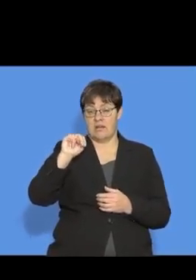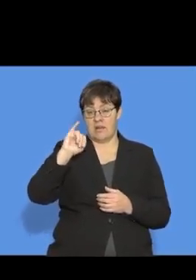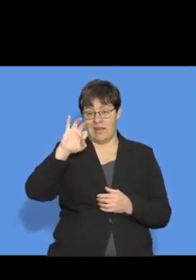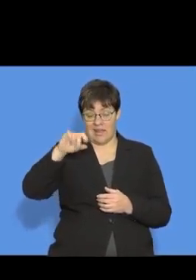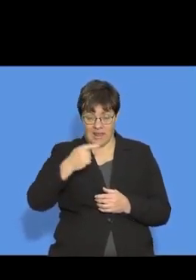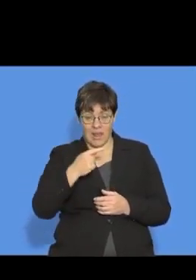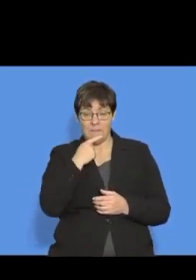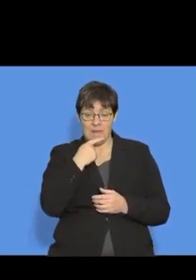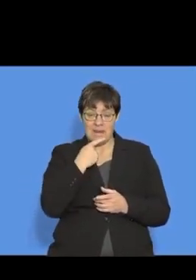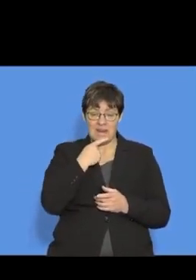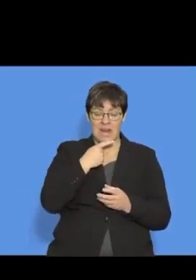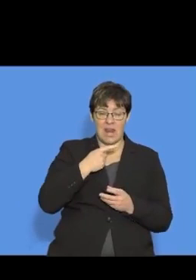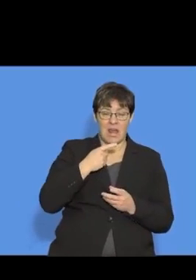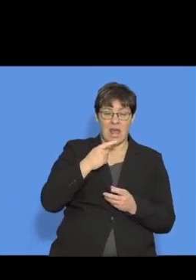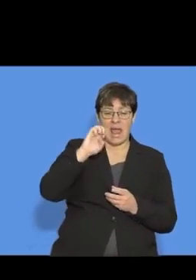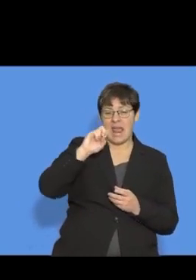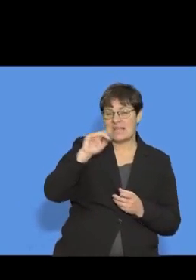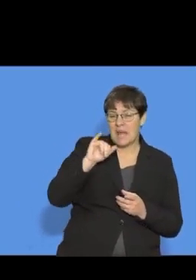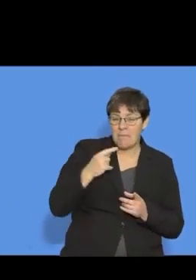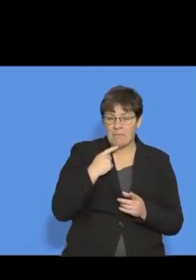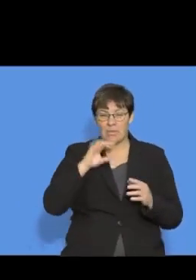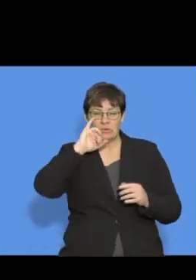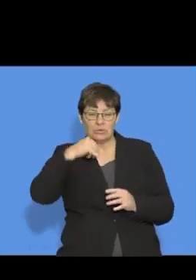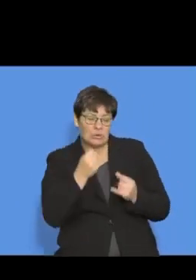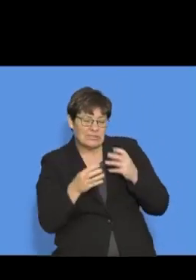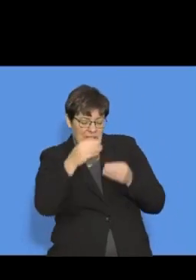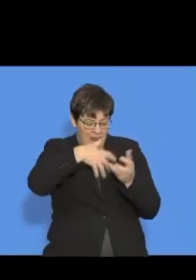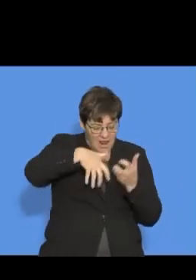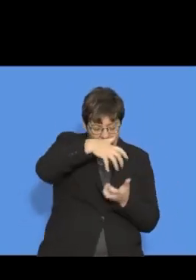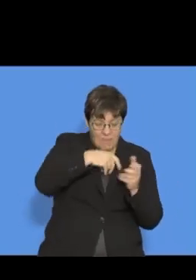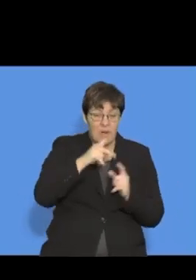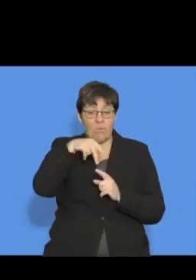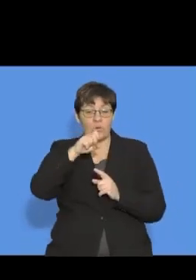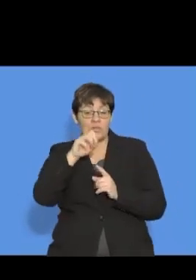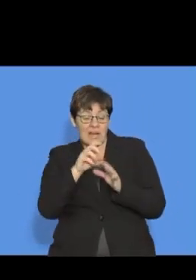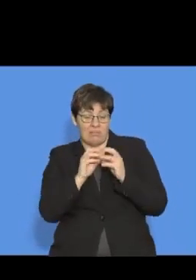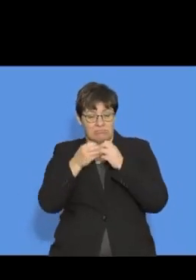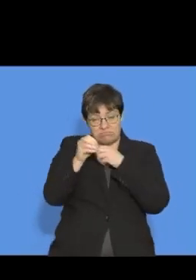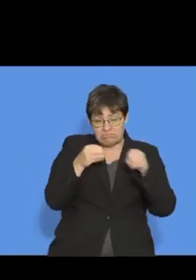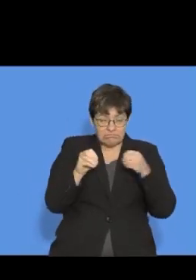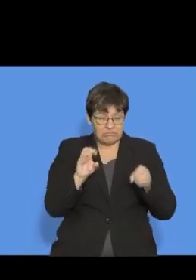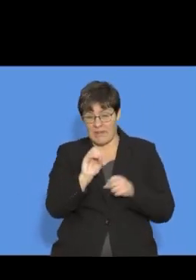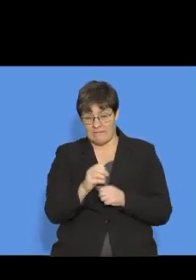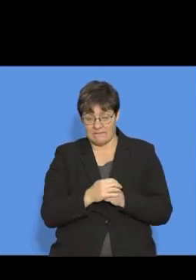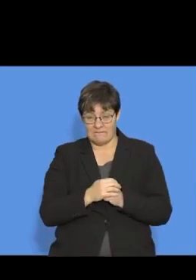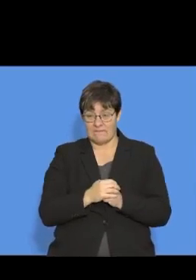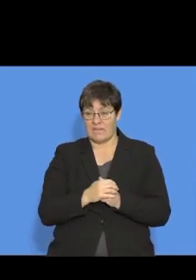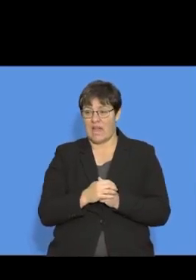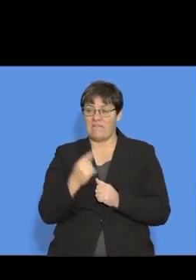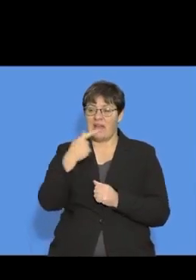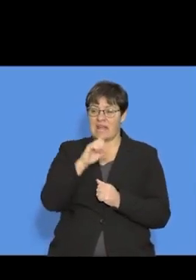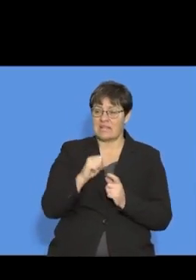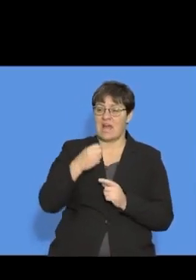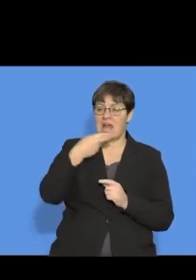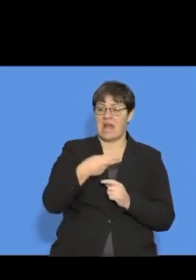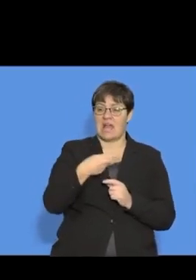strong enzymes and digestive juices that allow for the breakdown of protein. So in the stomach we've got